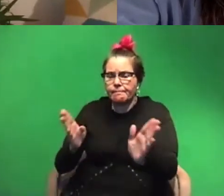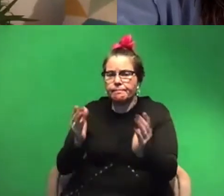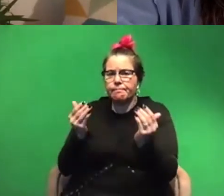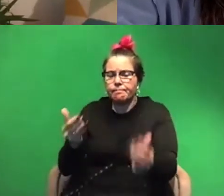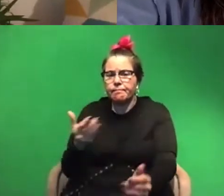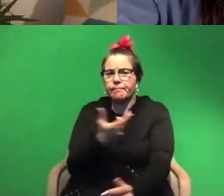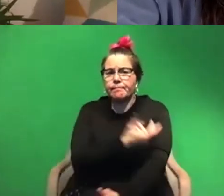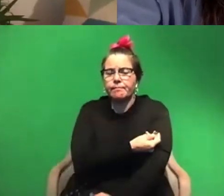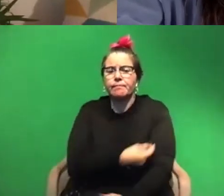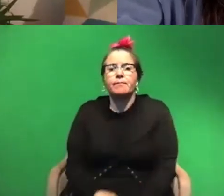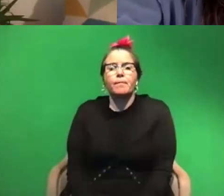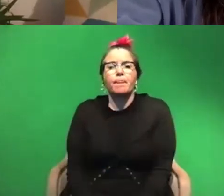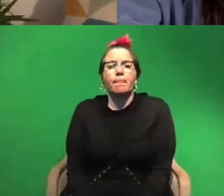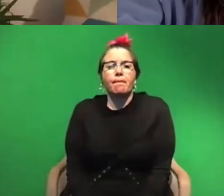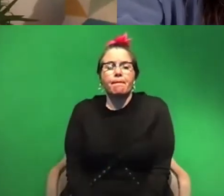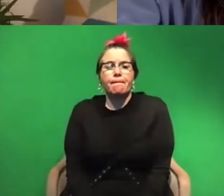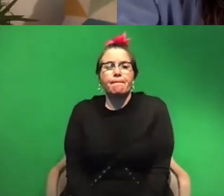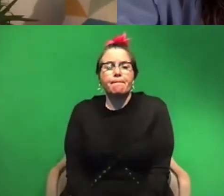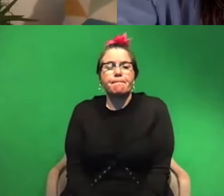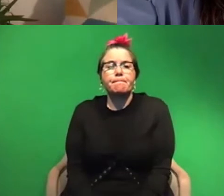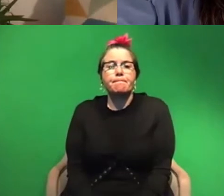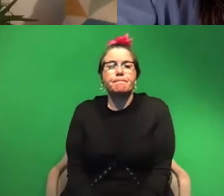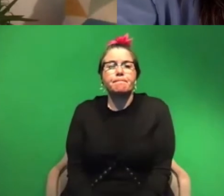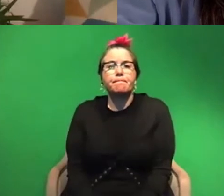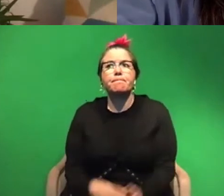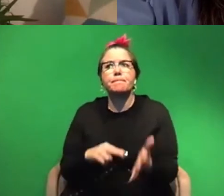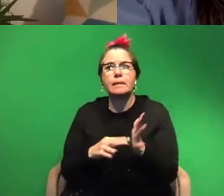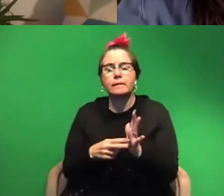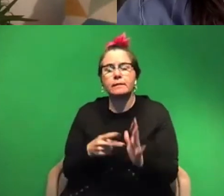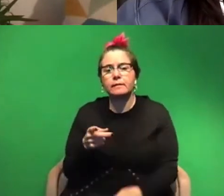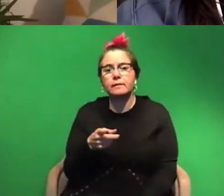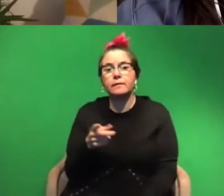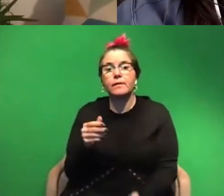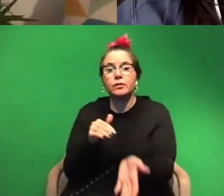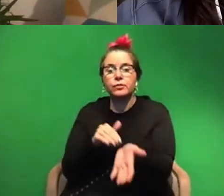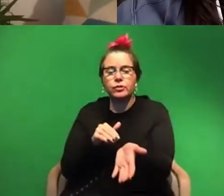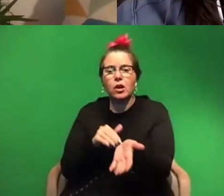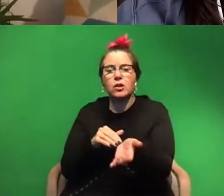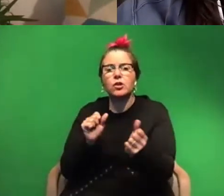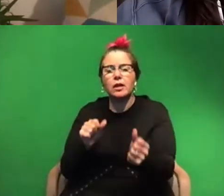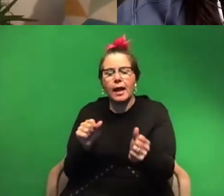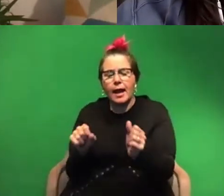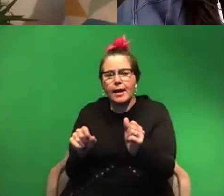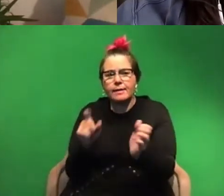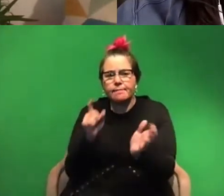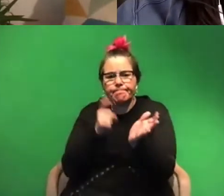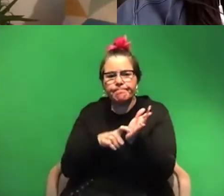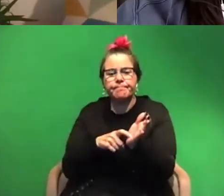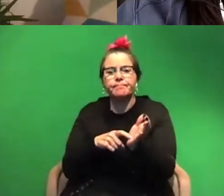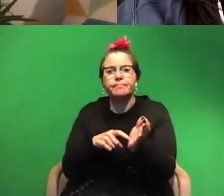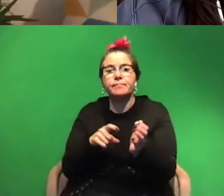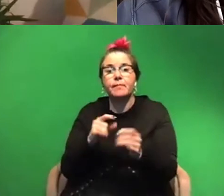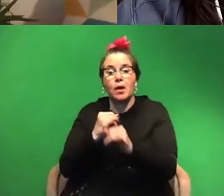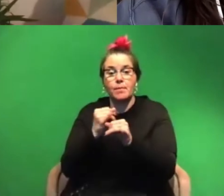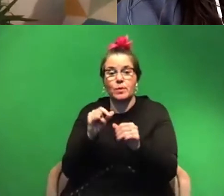these vaccines. So their doctor would be able to tell whether their immune